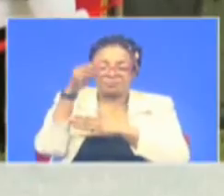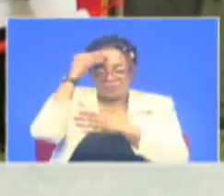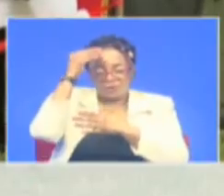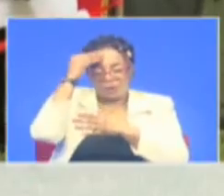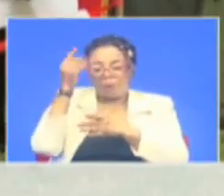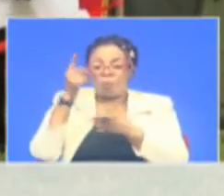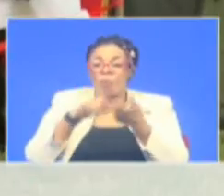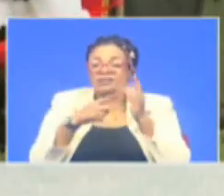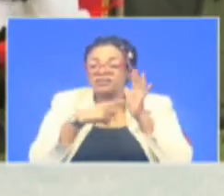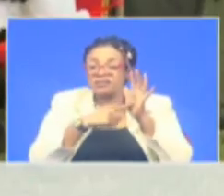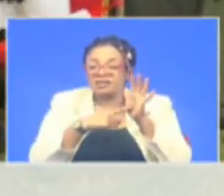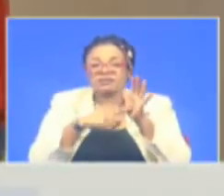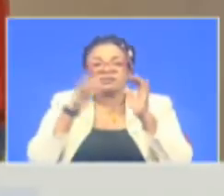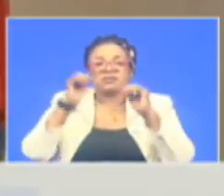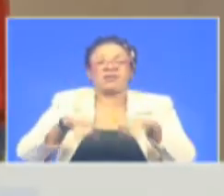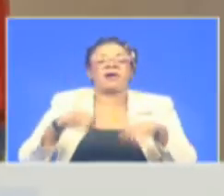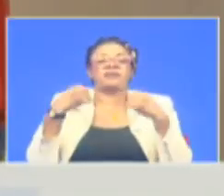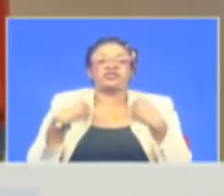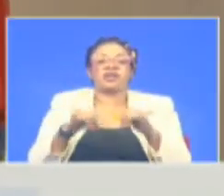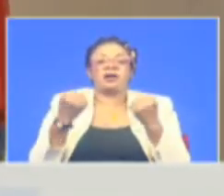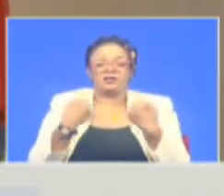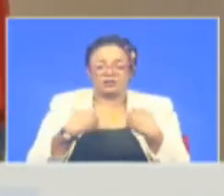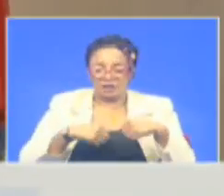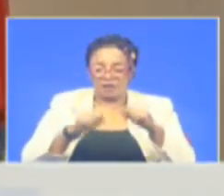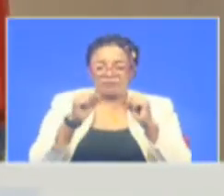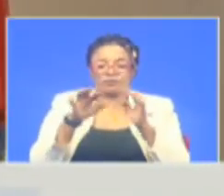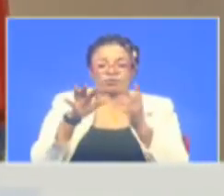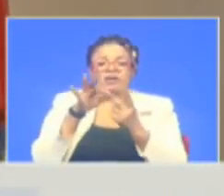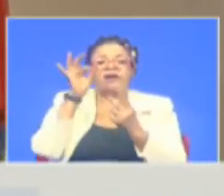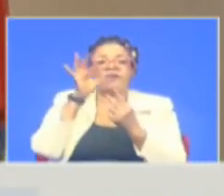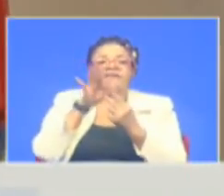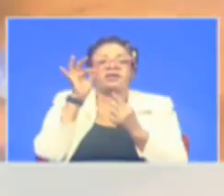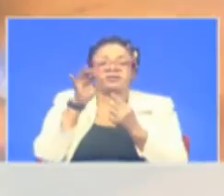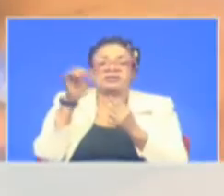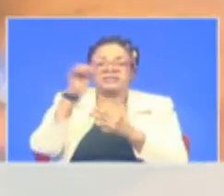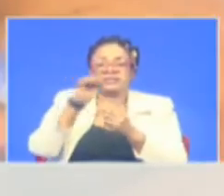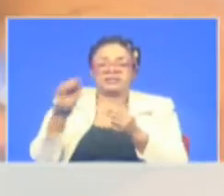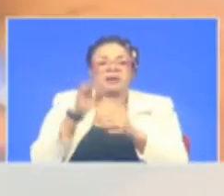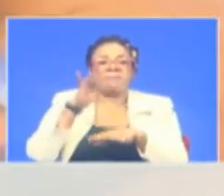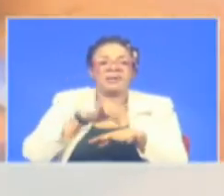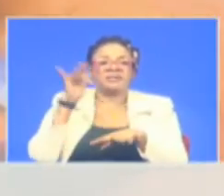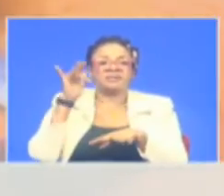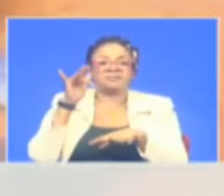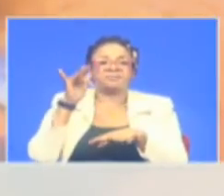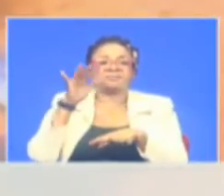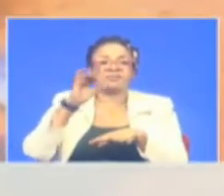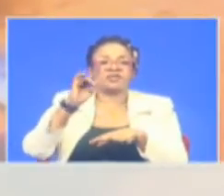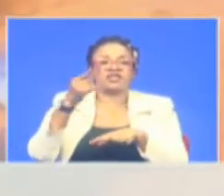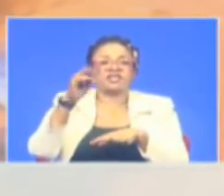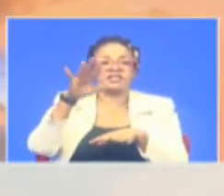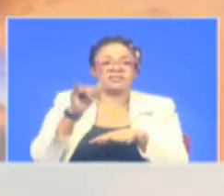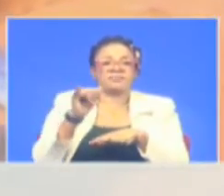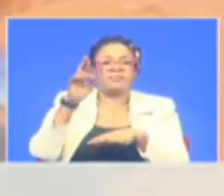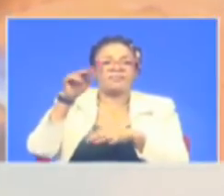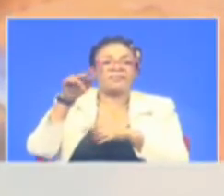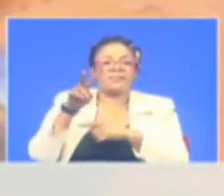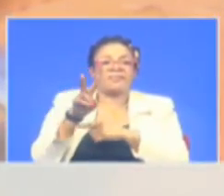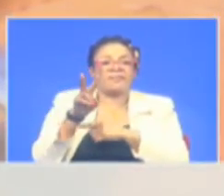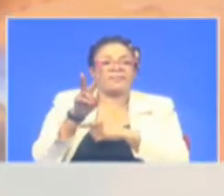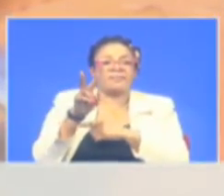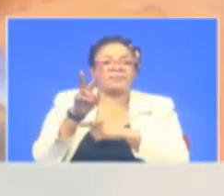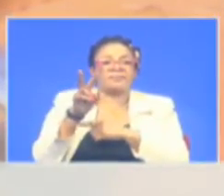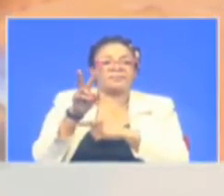out for in their efforts to identify the type of snake bite. Charity Mwangi, NTV.